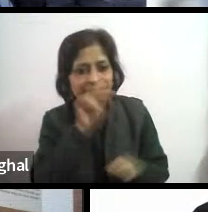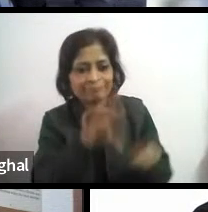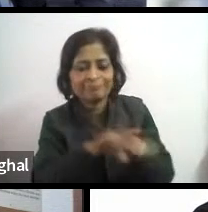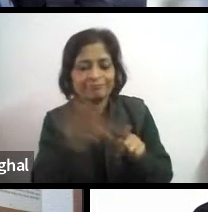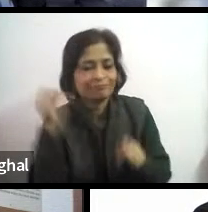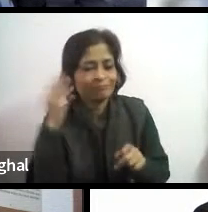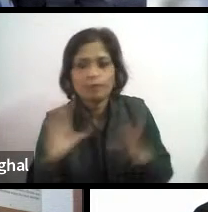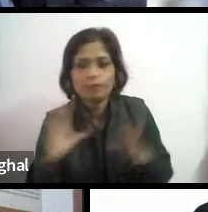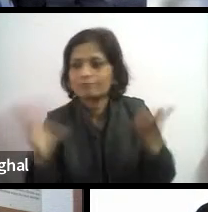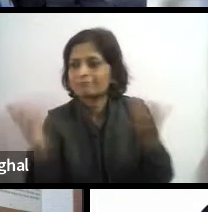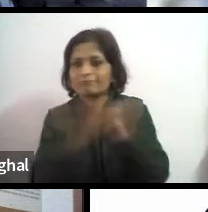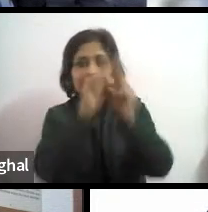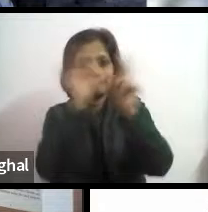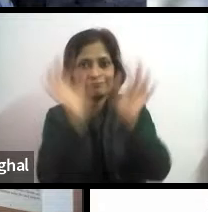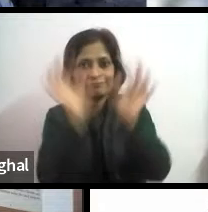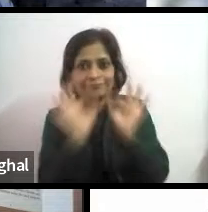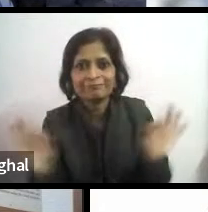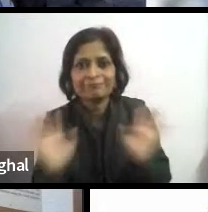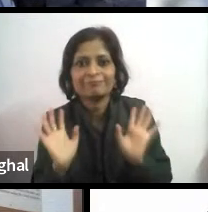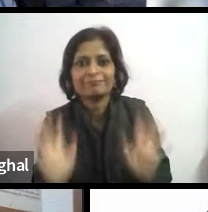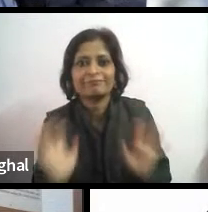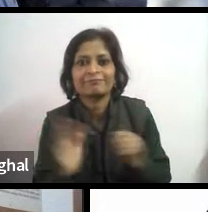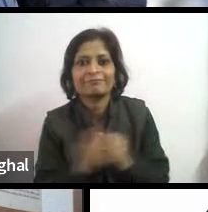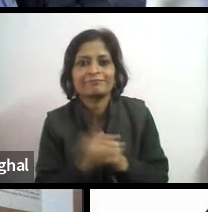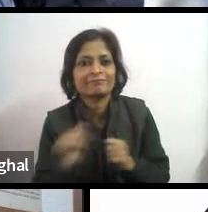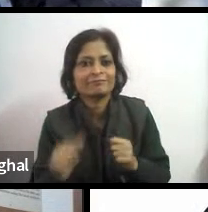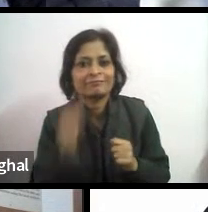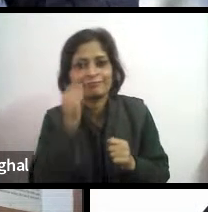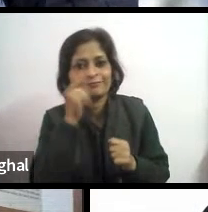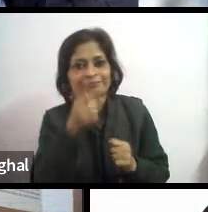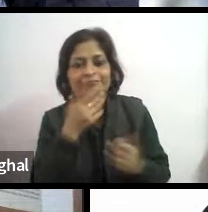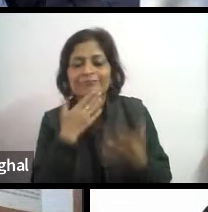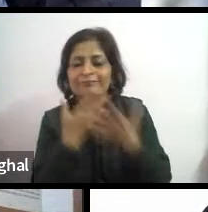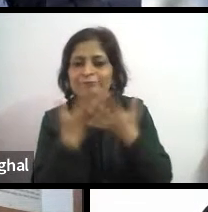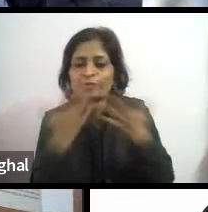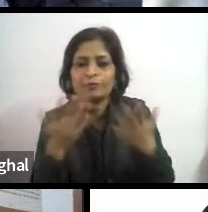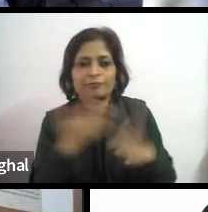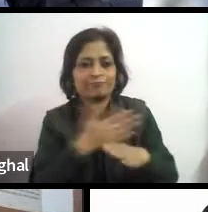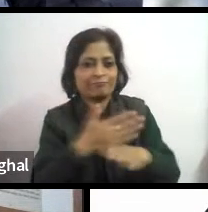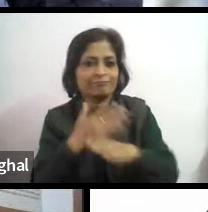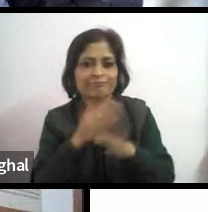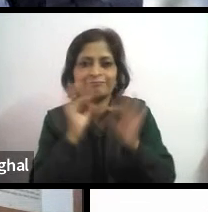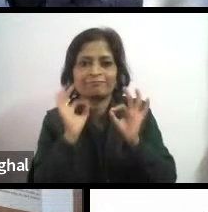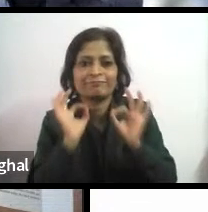ready to hear you. And thank you for your sharing, sir. Thank you so much.